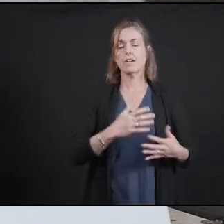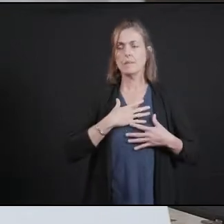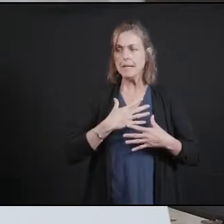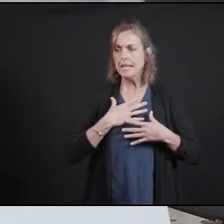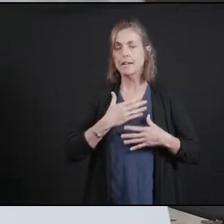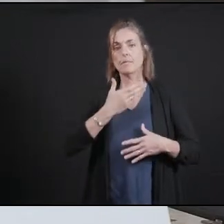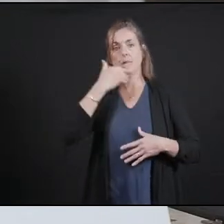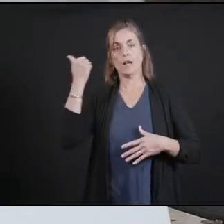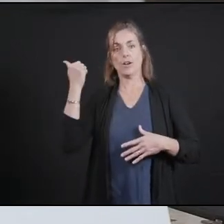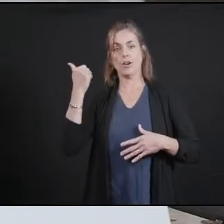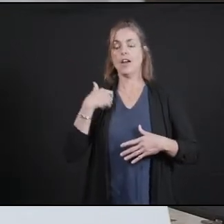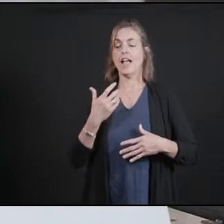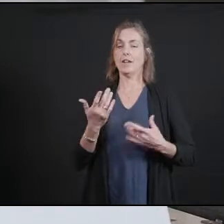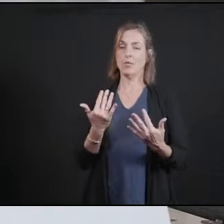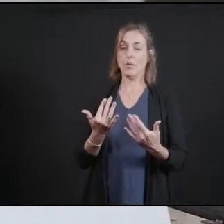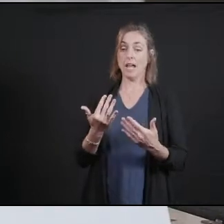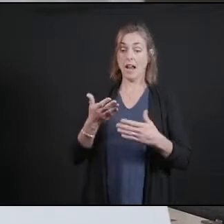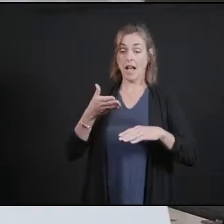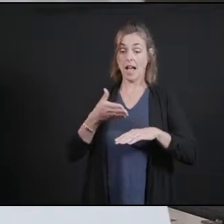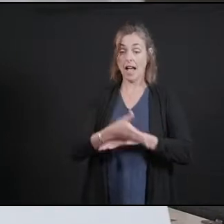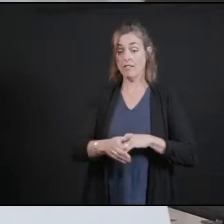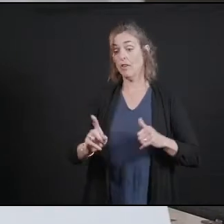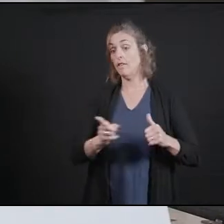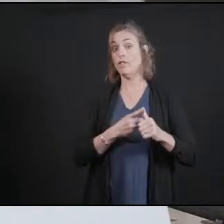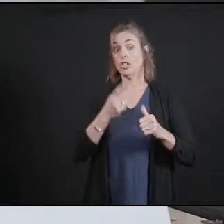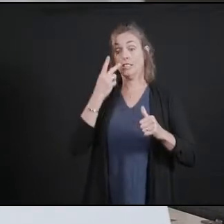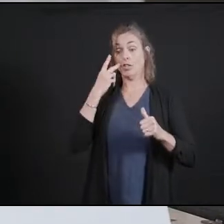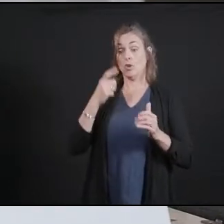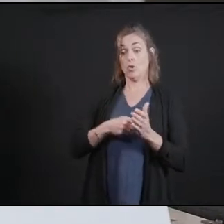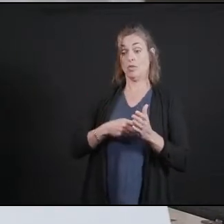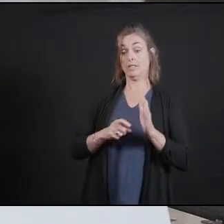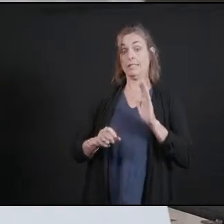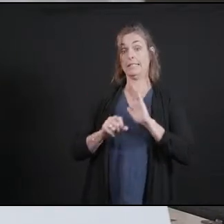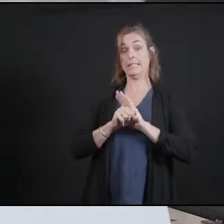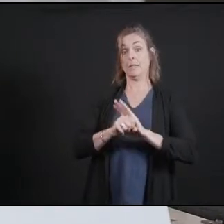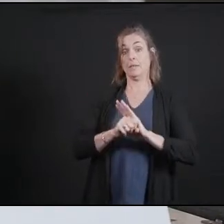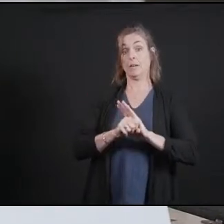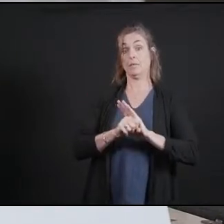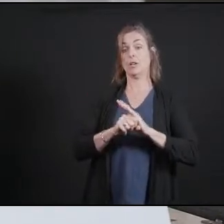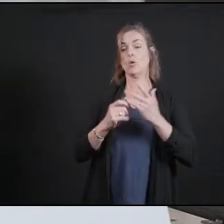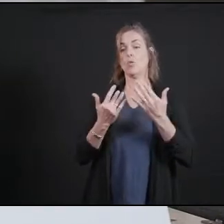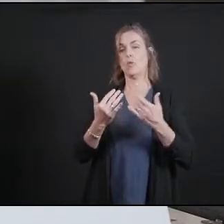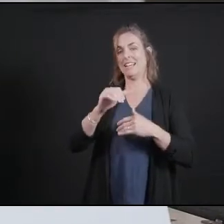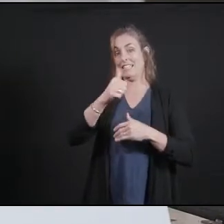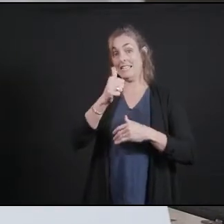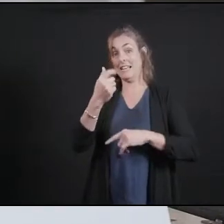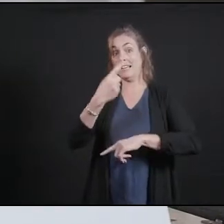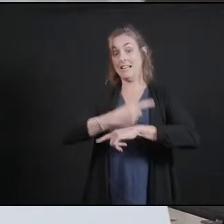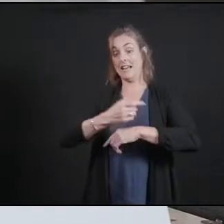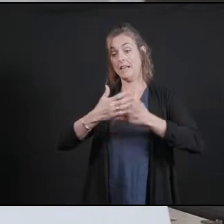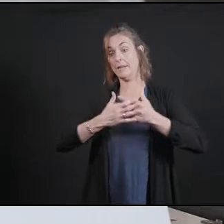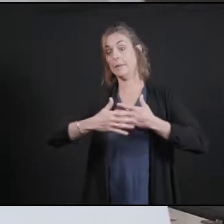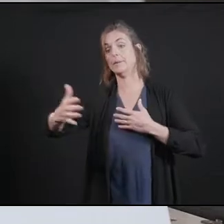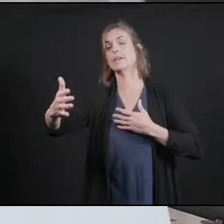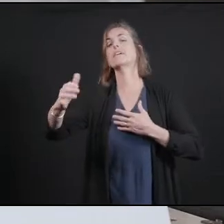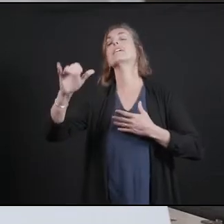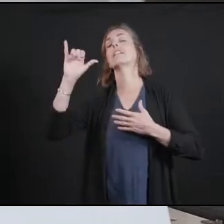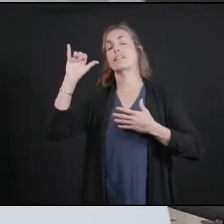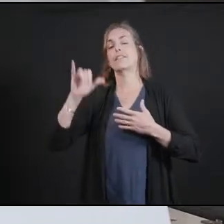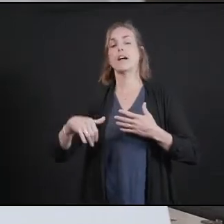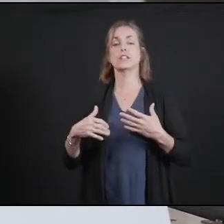persons have recovered, and we have 6 active cases. The definition of recovered: at least 3 days